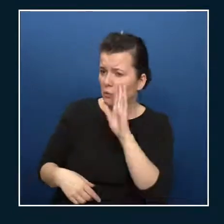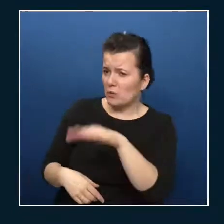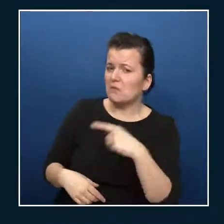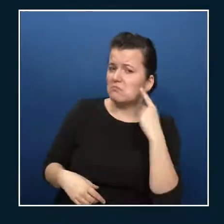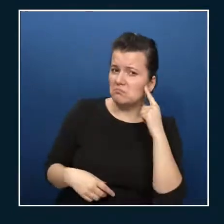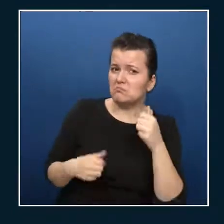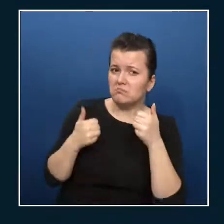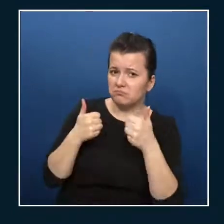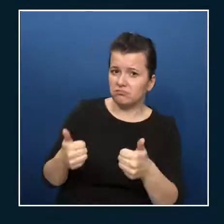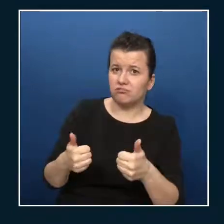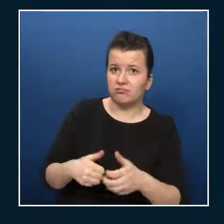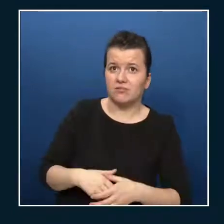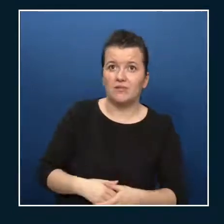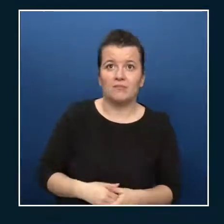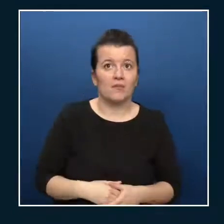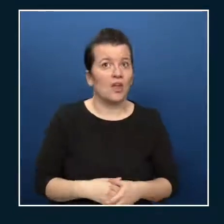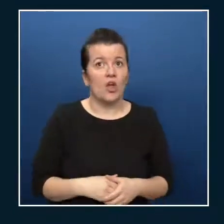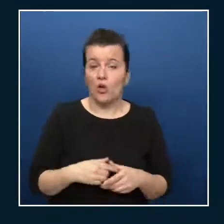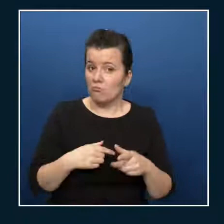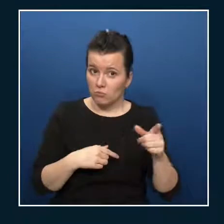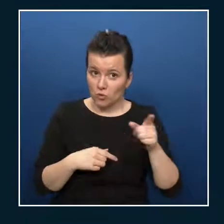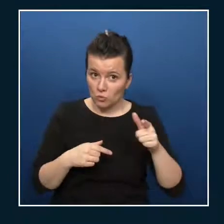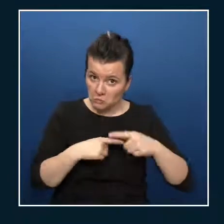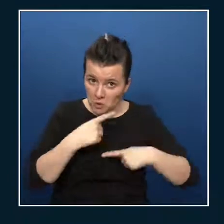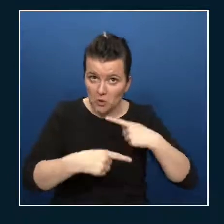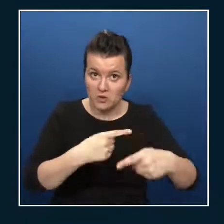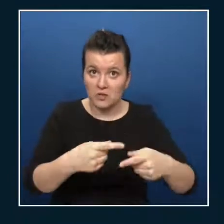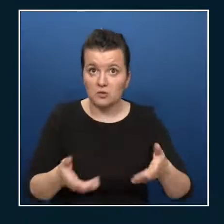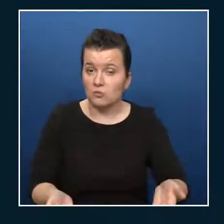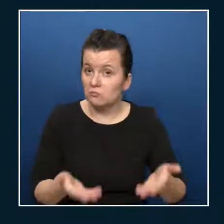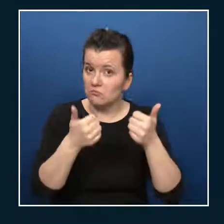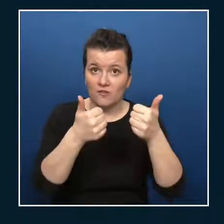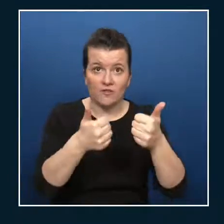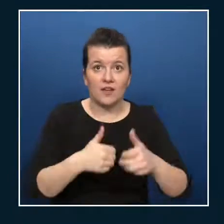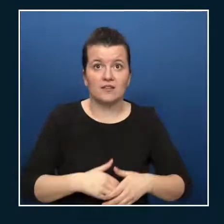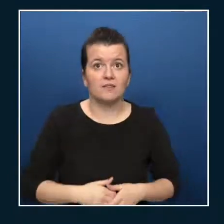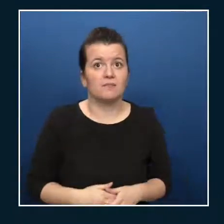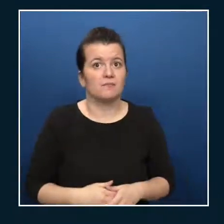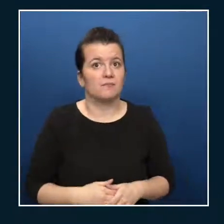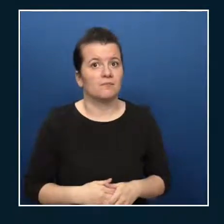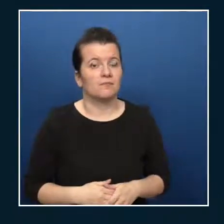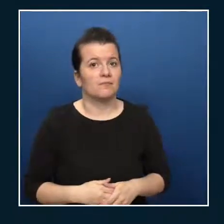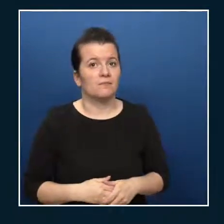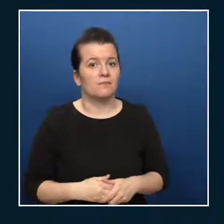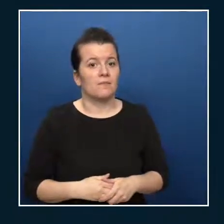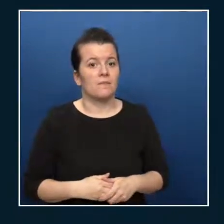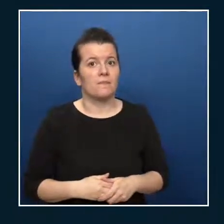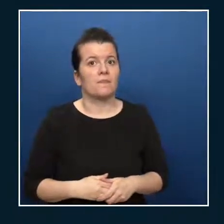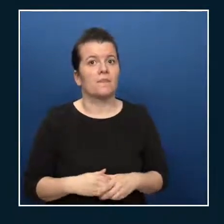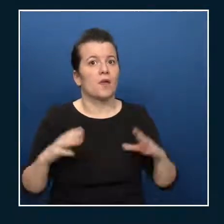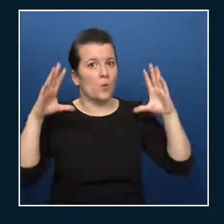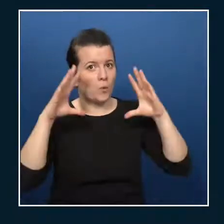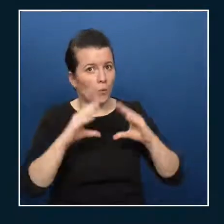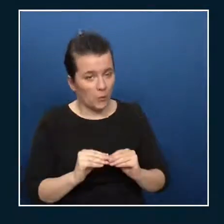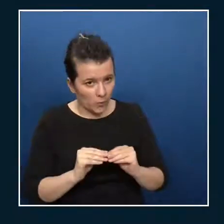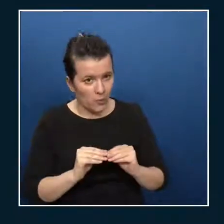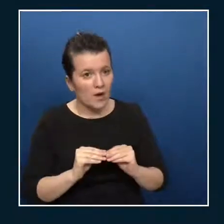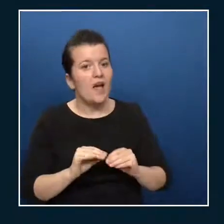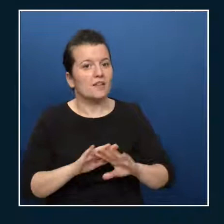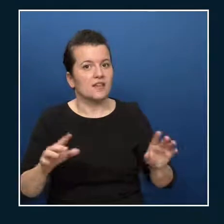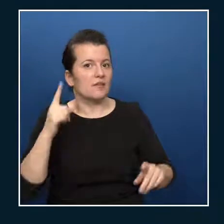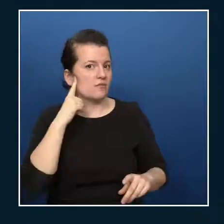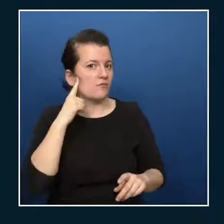pick up your session from here, it's totally fine. Yeah, I think it's fine. I'll turn off my video